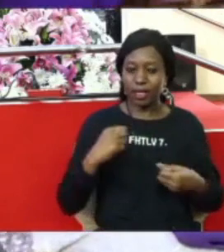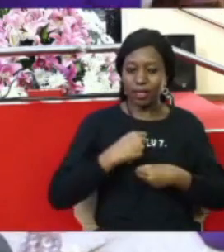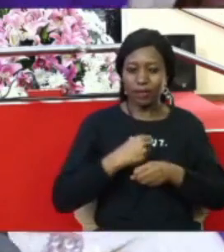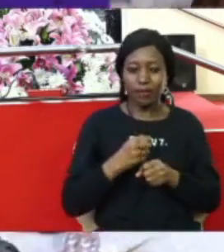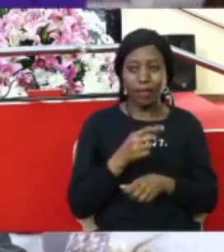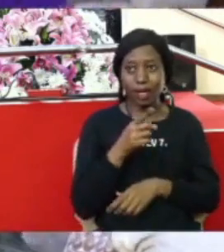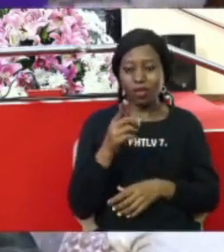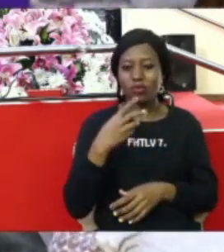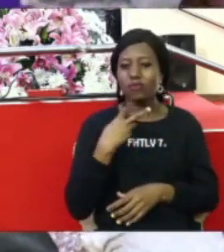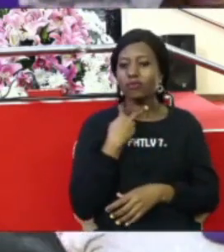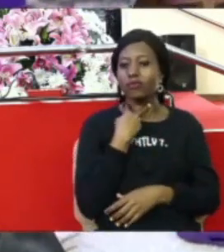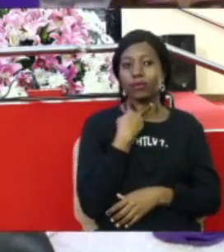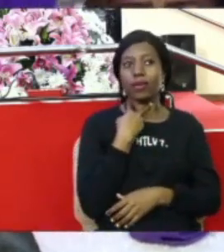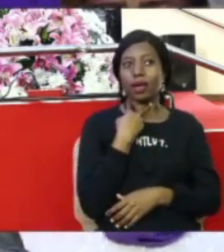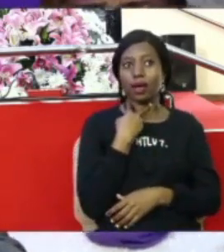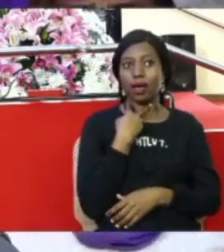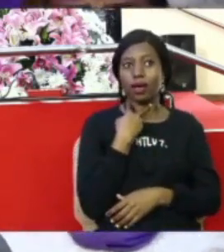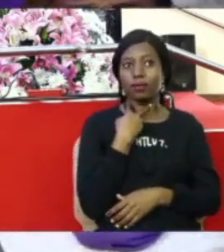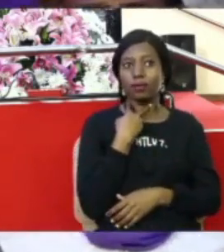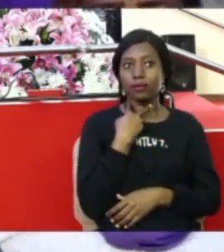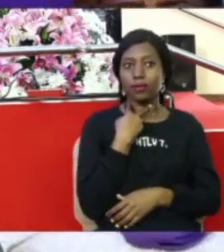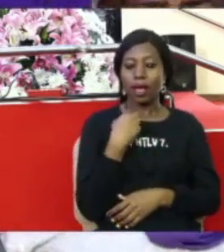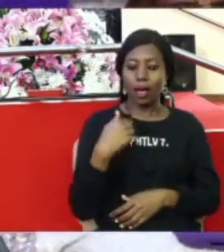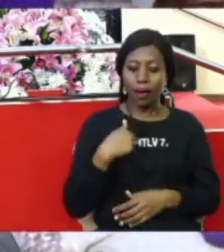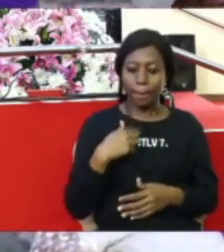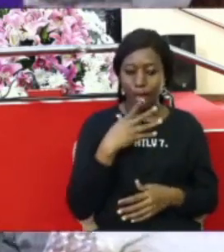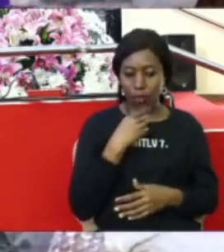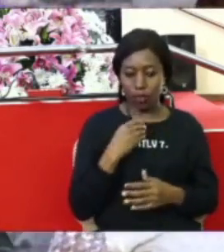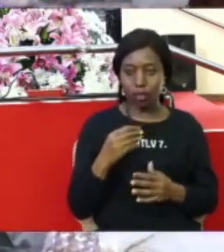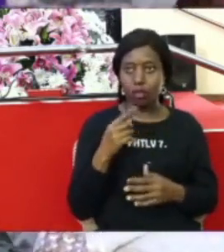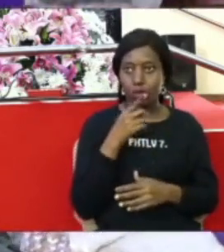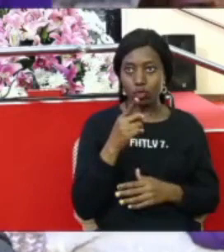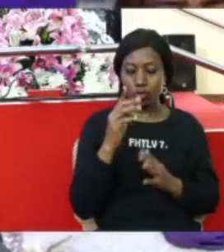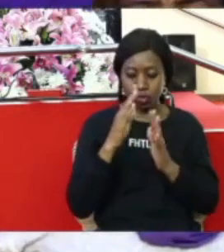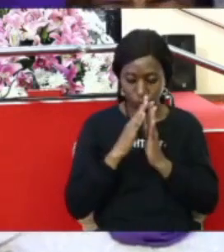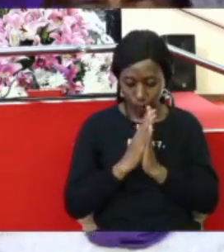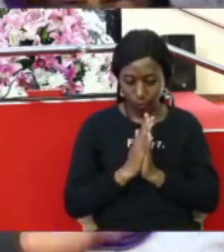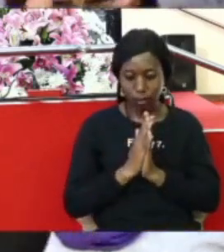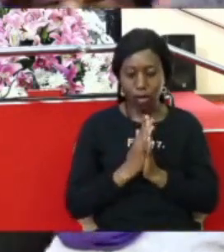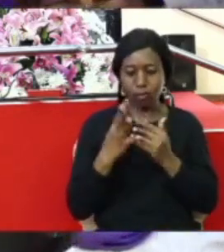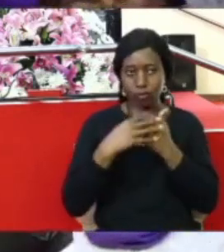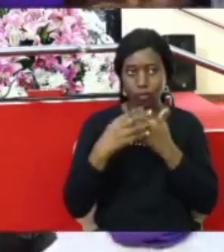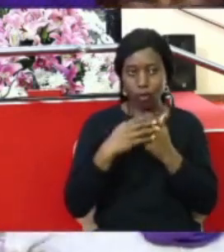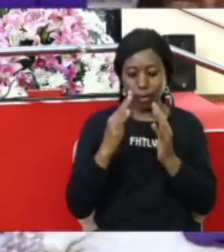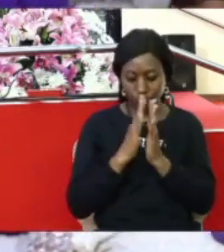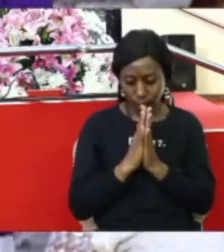I want you to say this prayer after me, if that is your faith. God grant me.